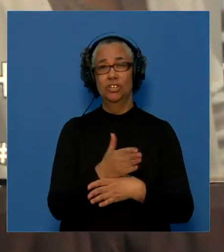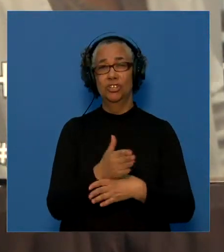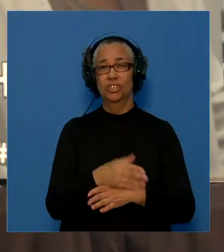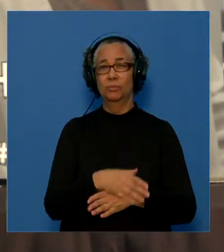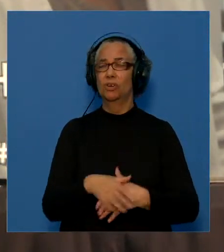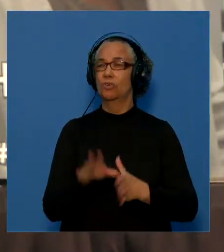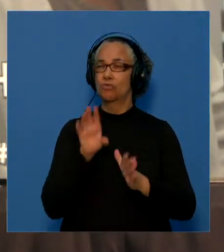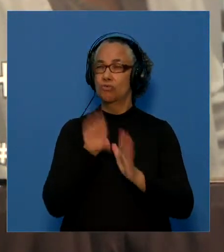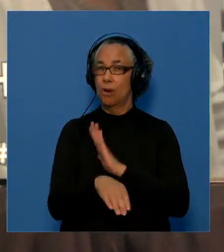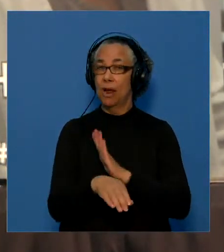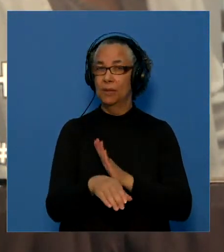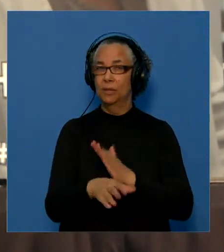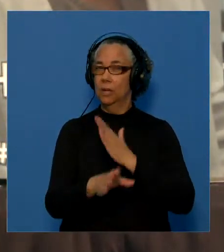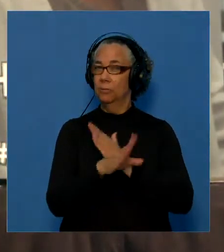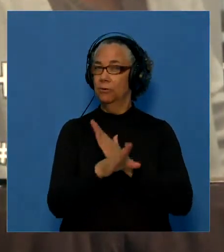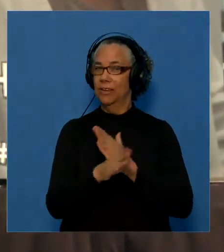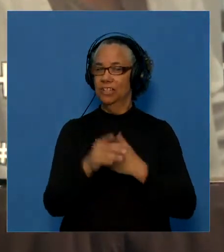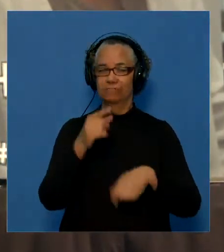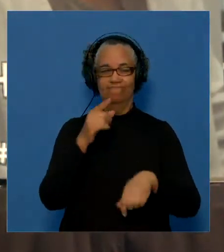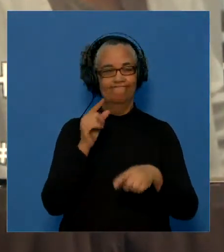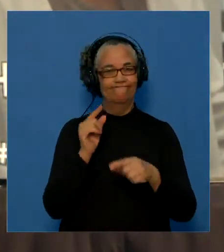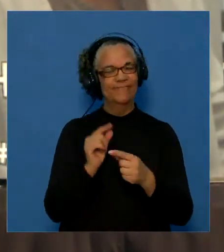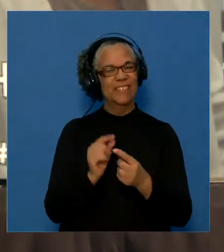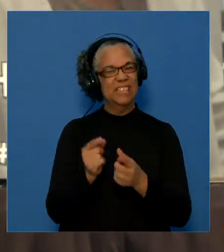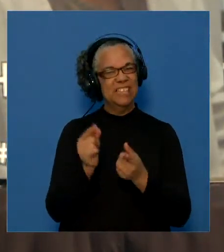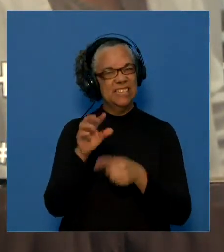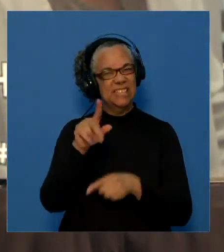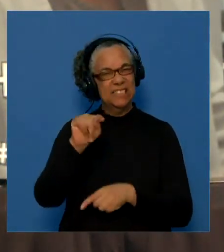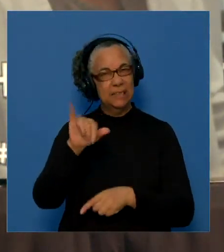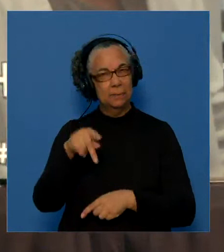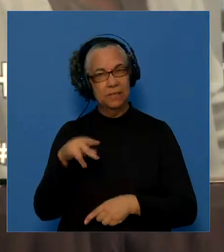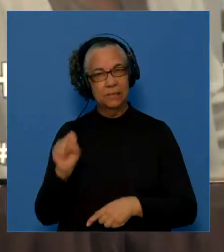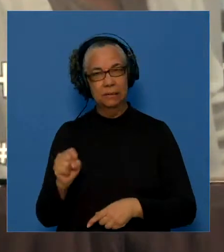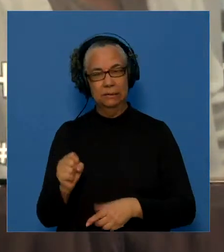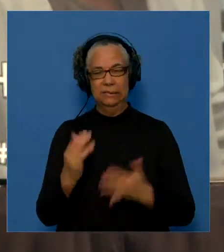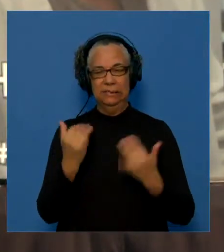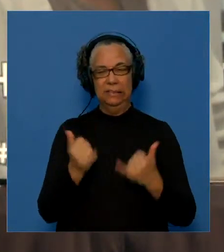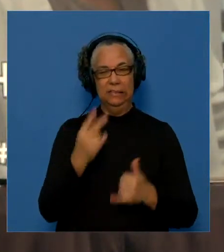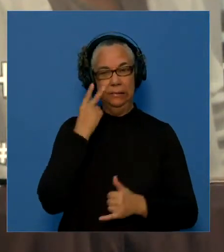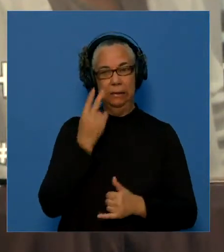the time of the year when we see an increase in residential break-ins.